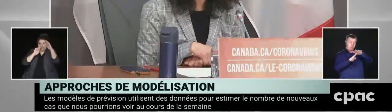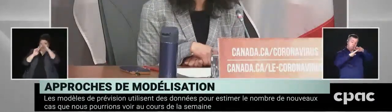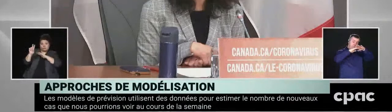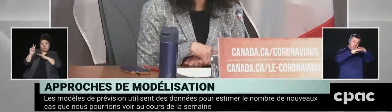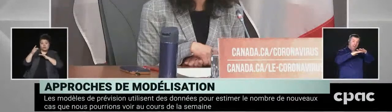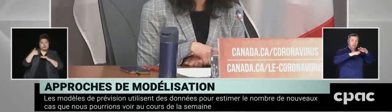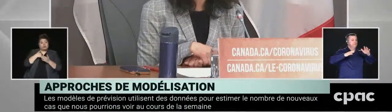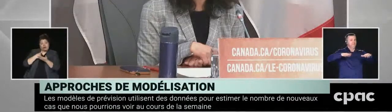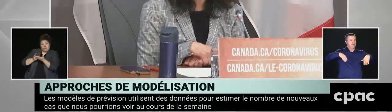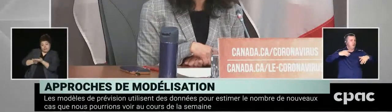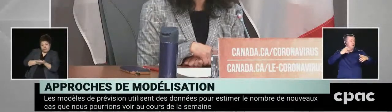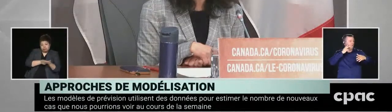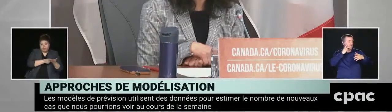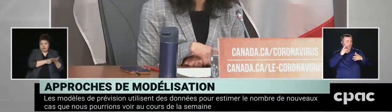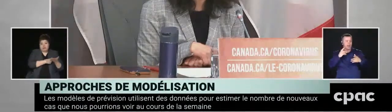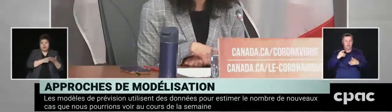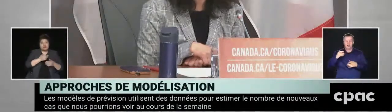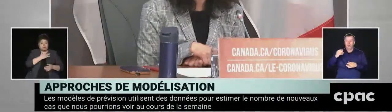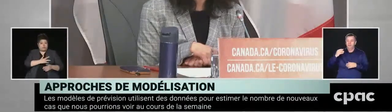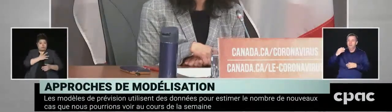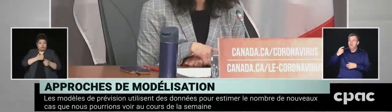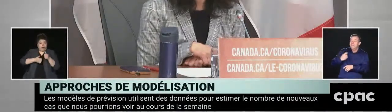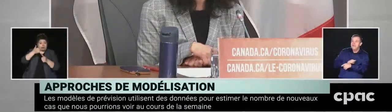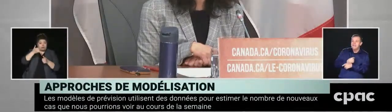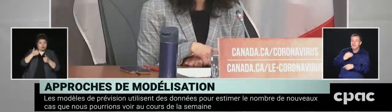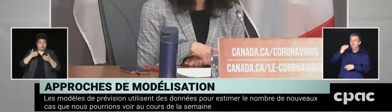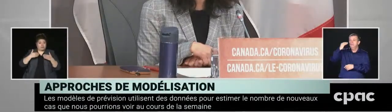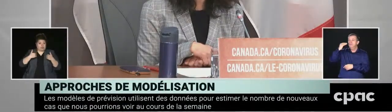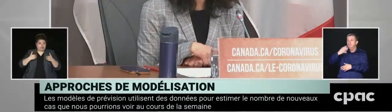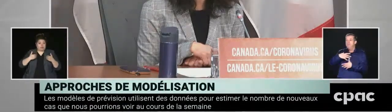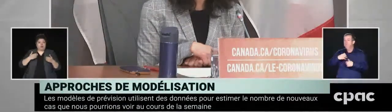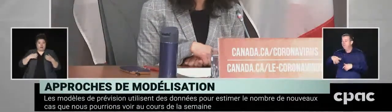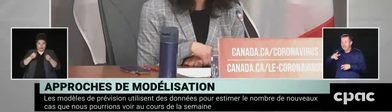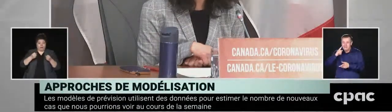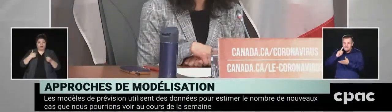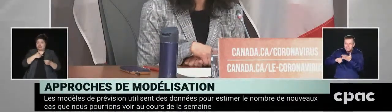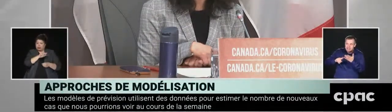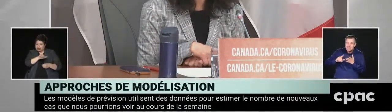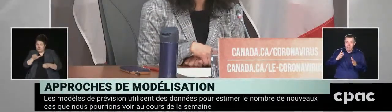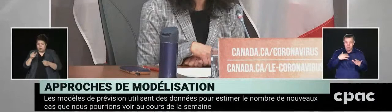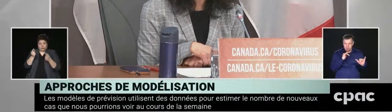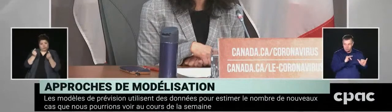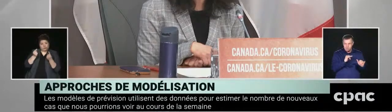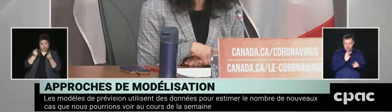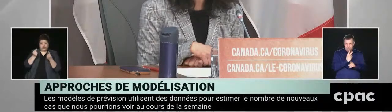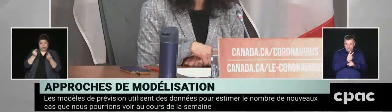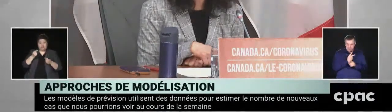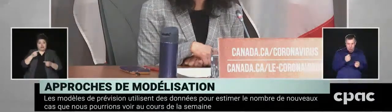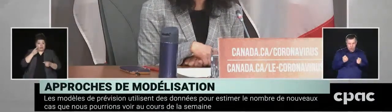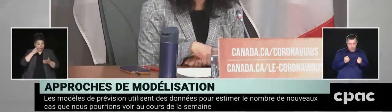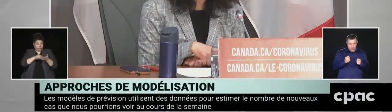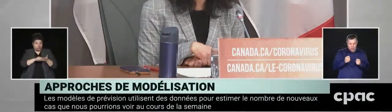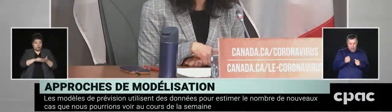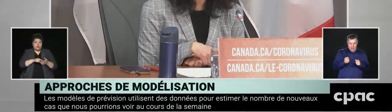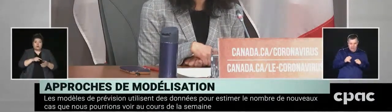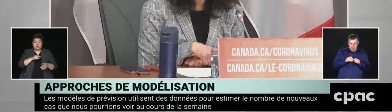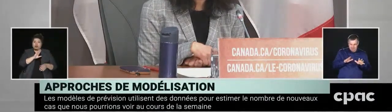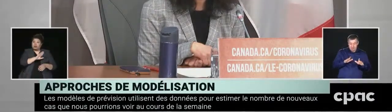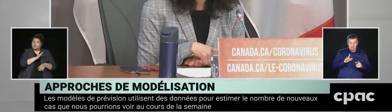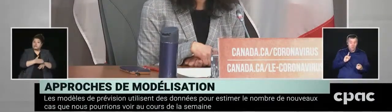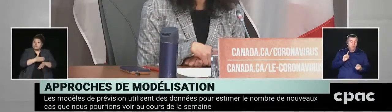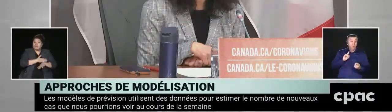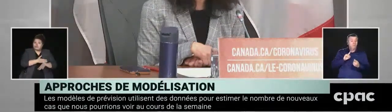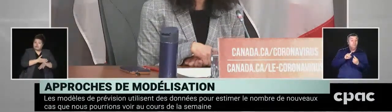done to keep us on the path of epidemic control. Once we've observed significant progress in getting the epidemic under